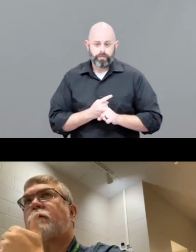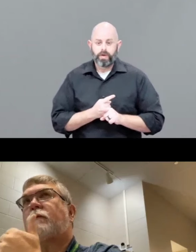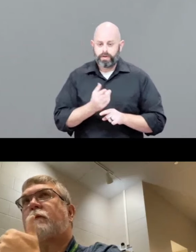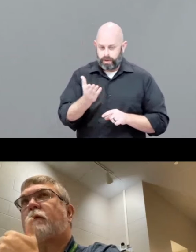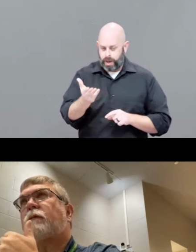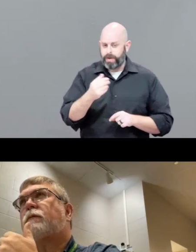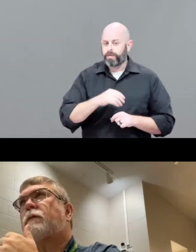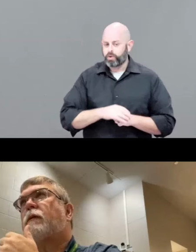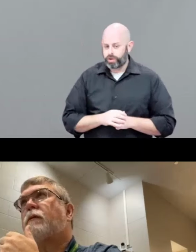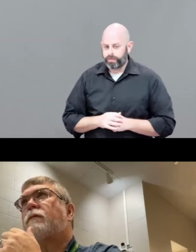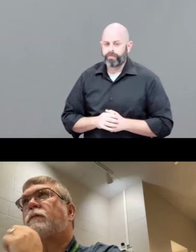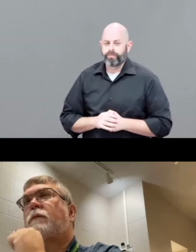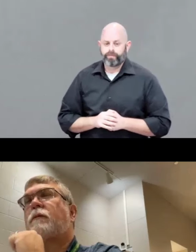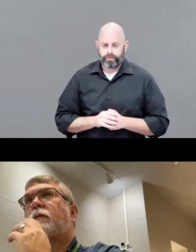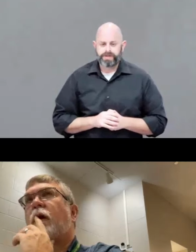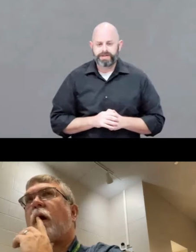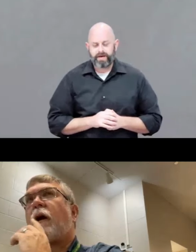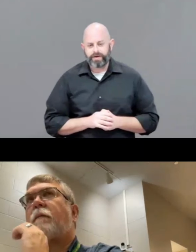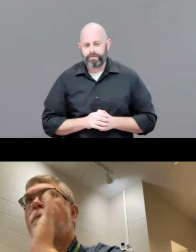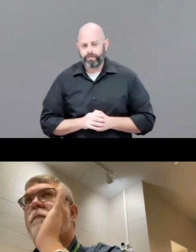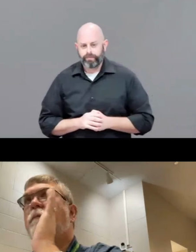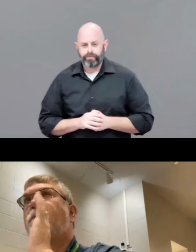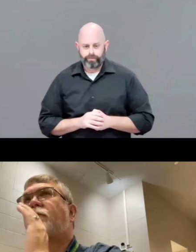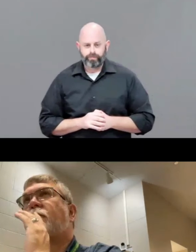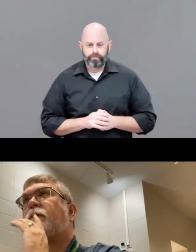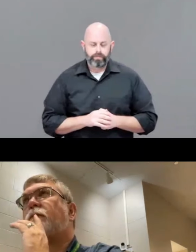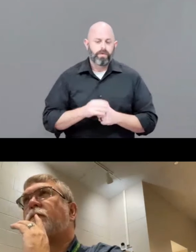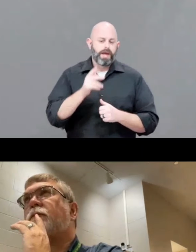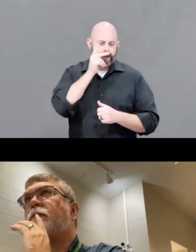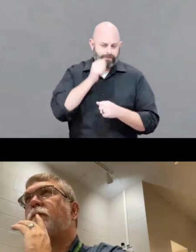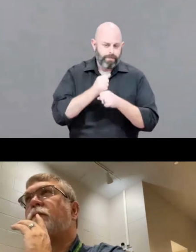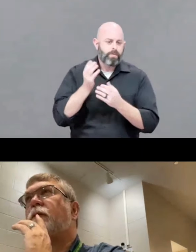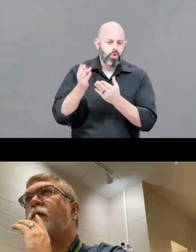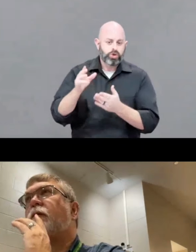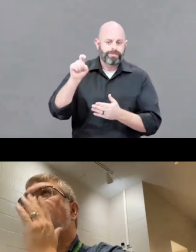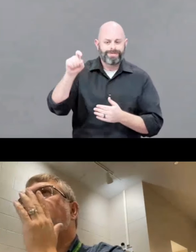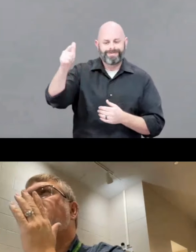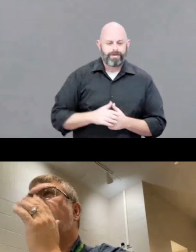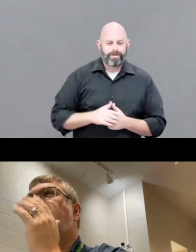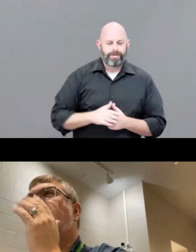We need a motion to approve I that. make the motion. Okay, Kevin made a motion on it. Need a second?